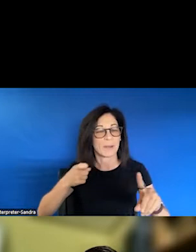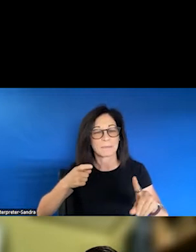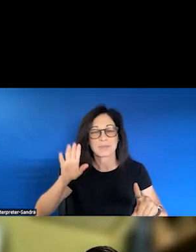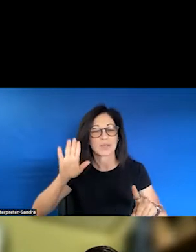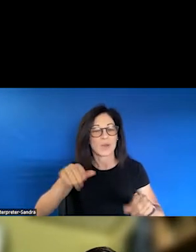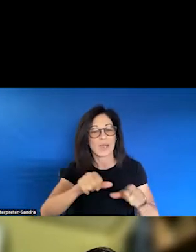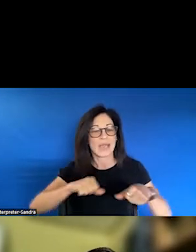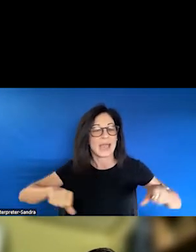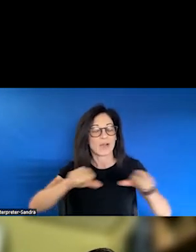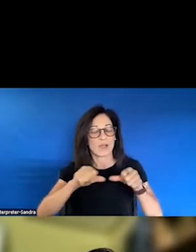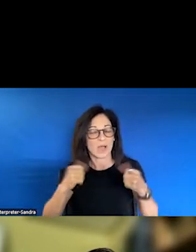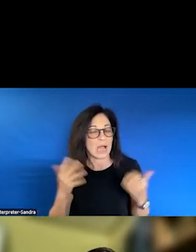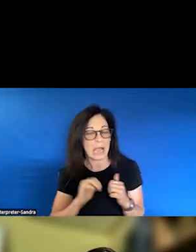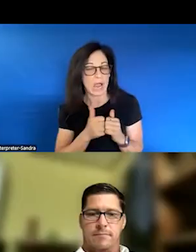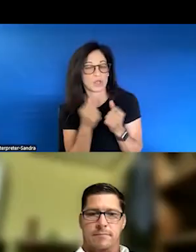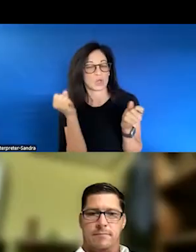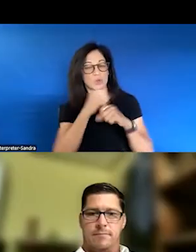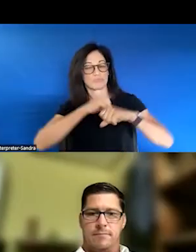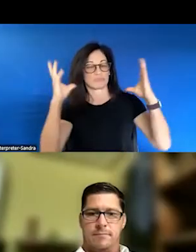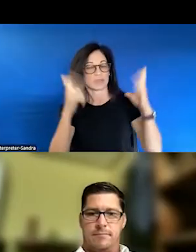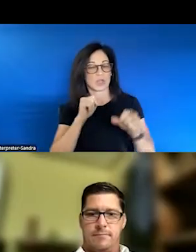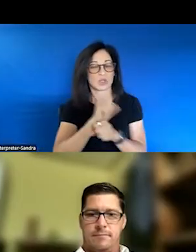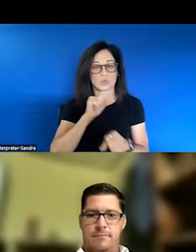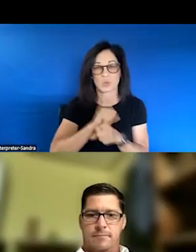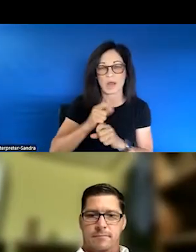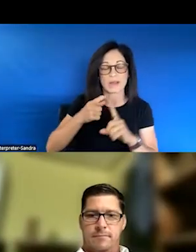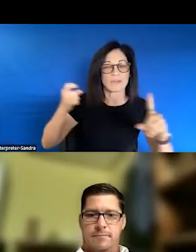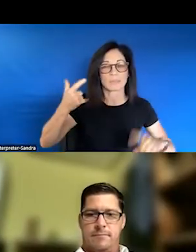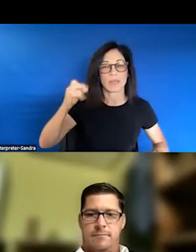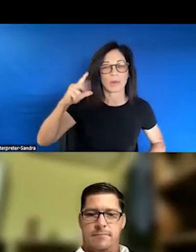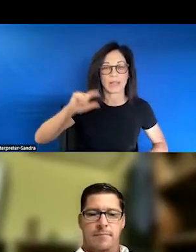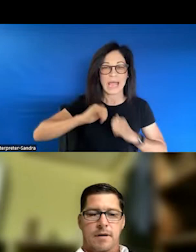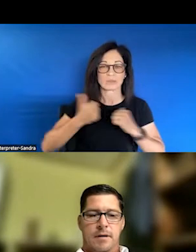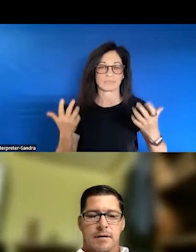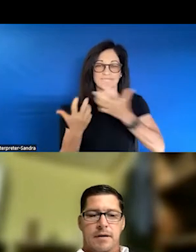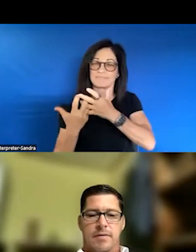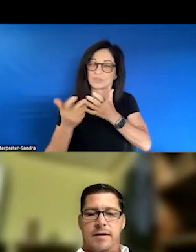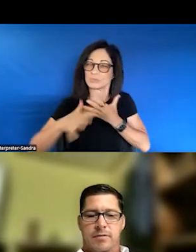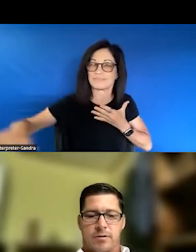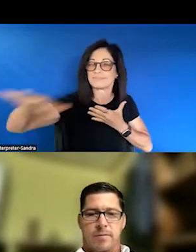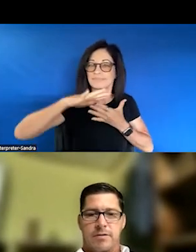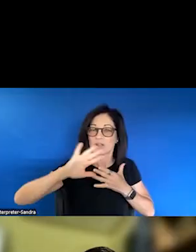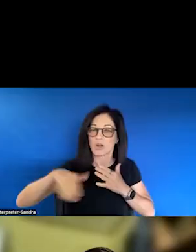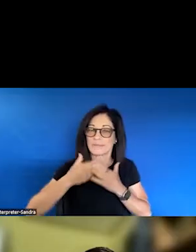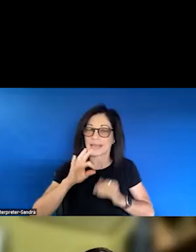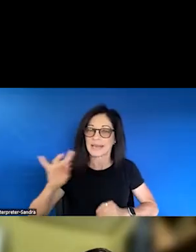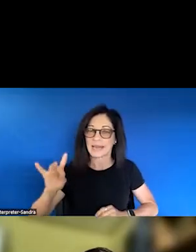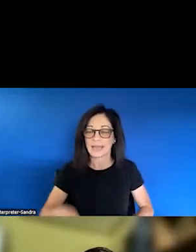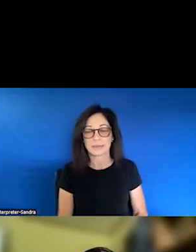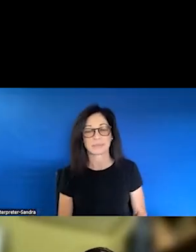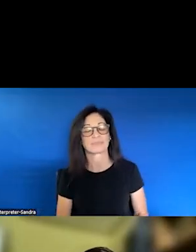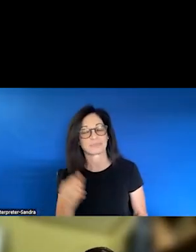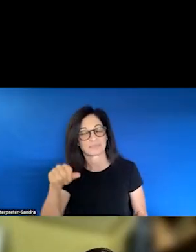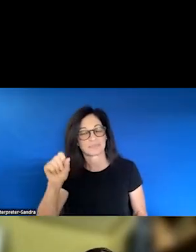this work that Gabriella is doing fitting into the broader landscape? Yeah, thank you so much. And really hats